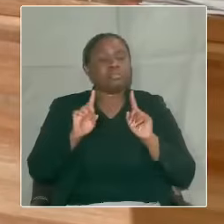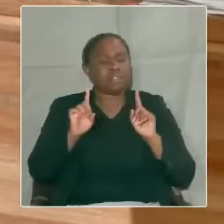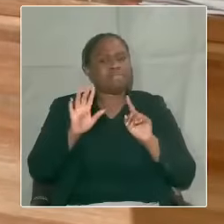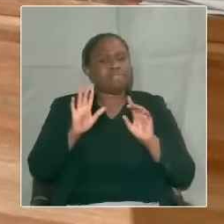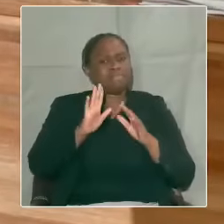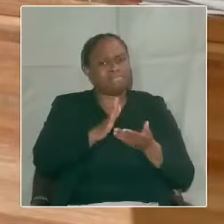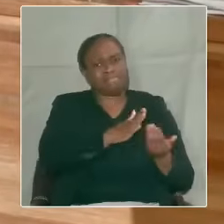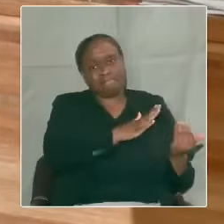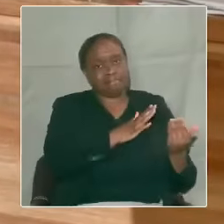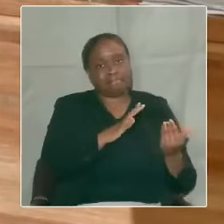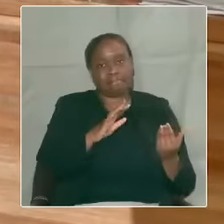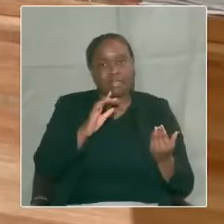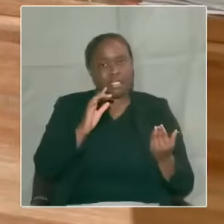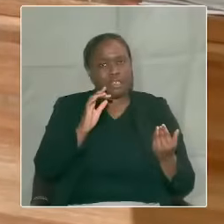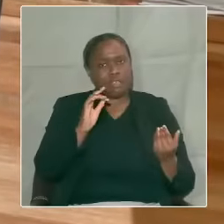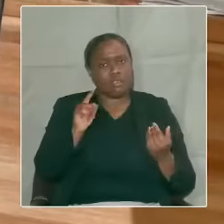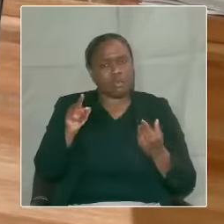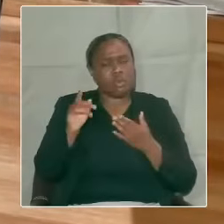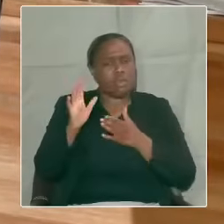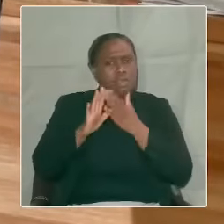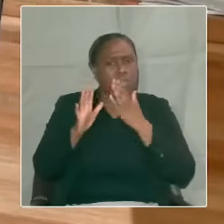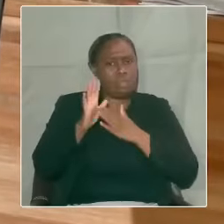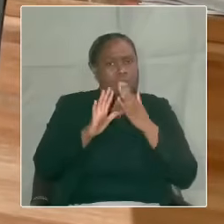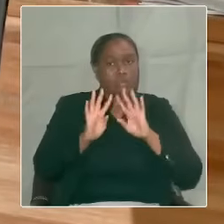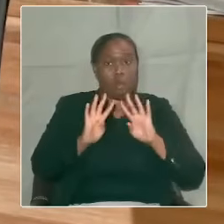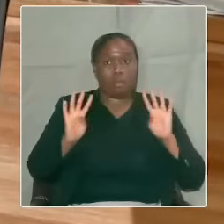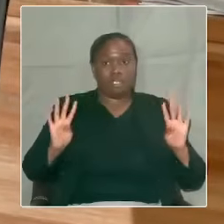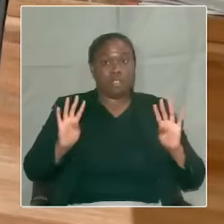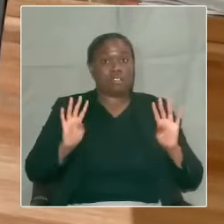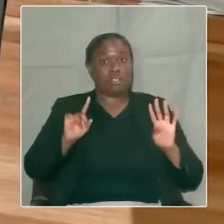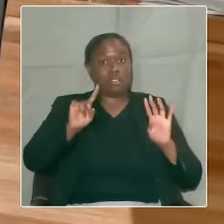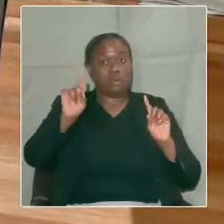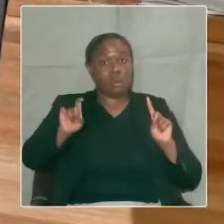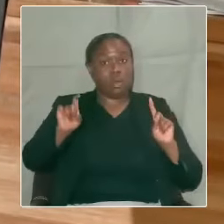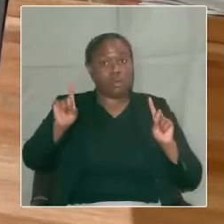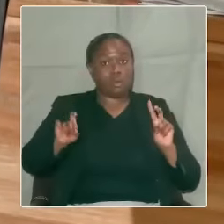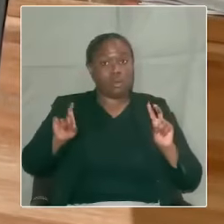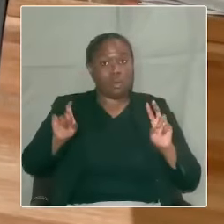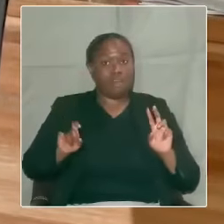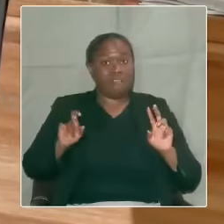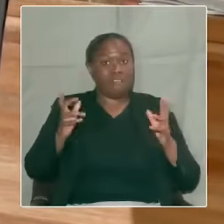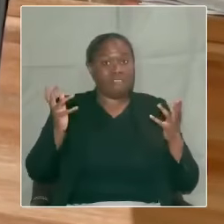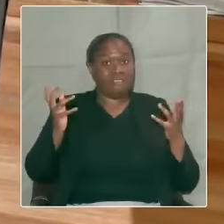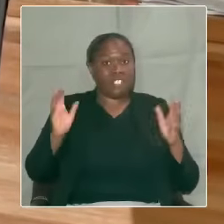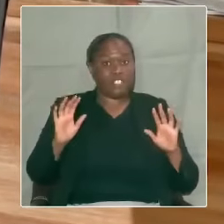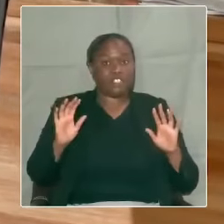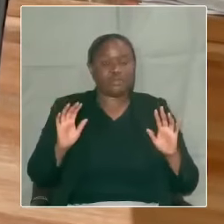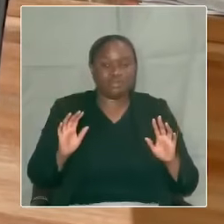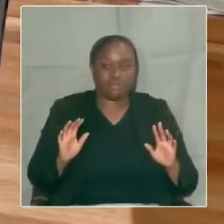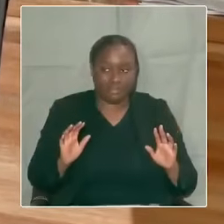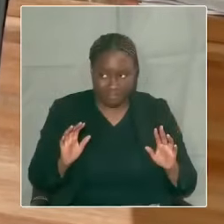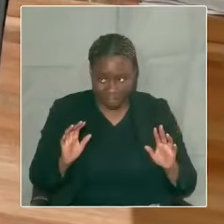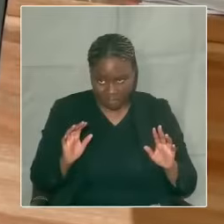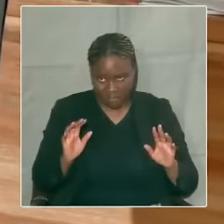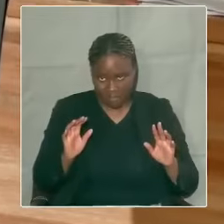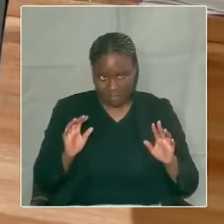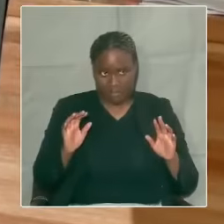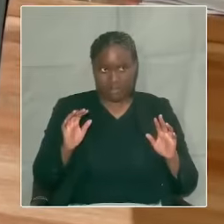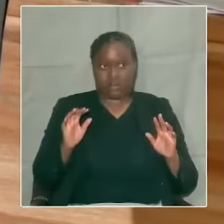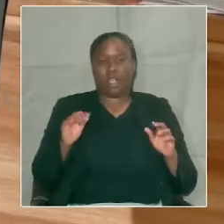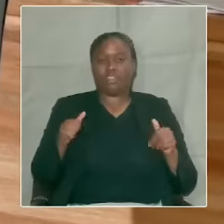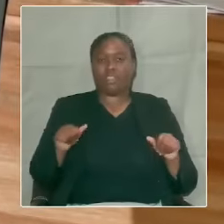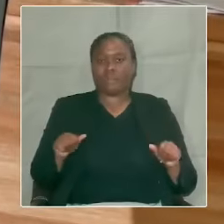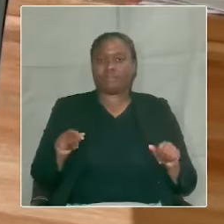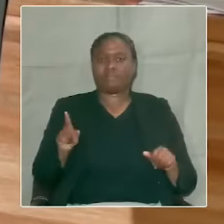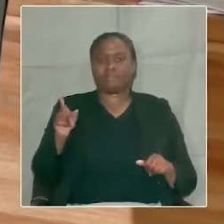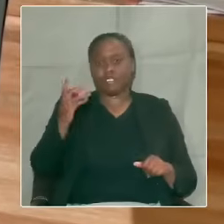proceed, subject to the commissioners having finished their questions, to deal with the briefing of the president